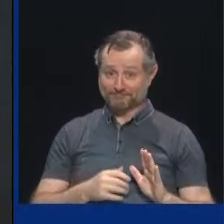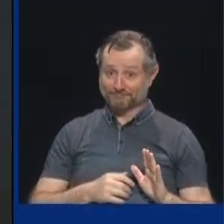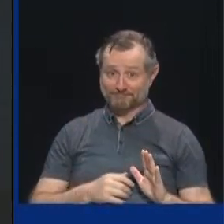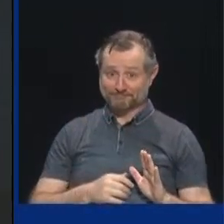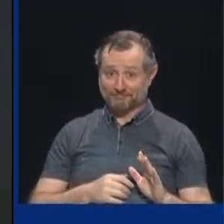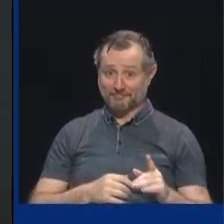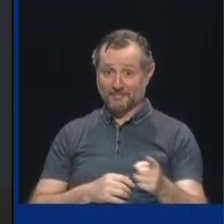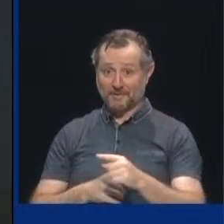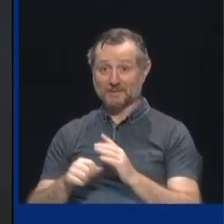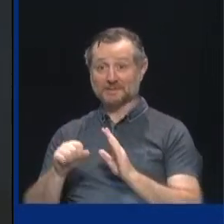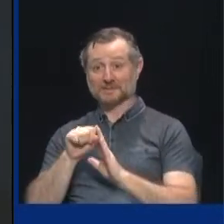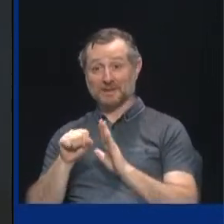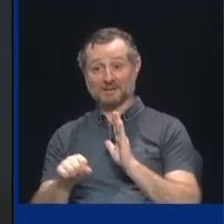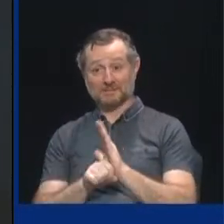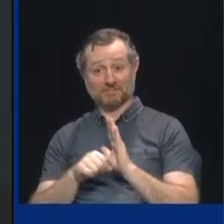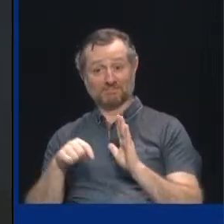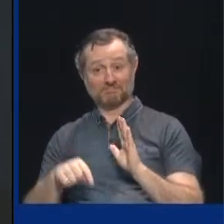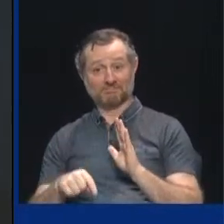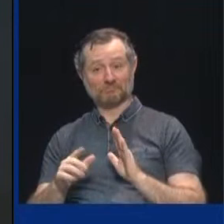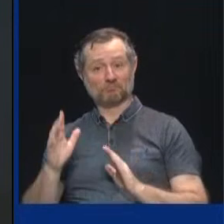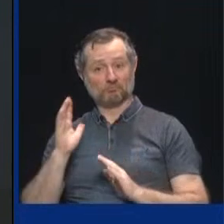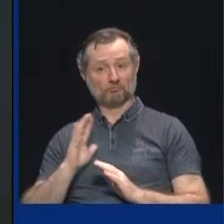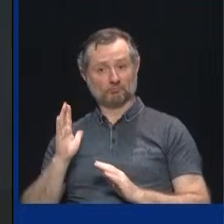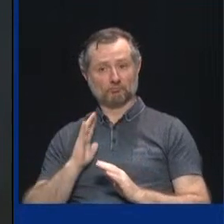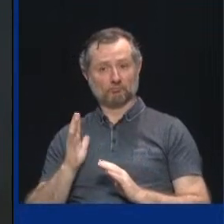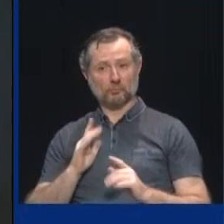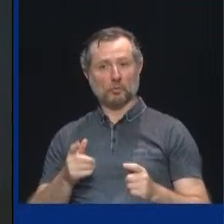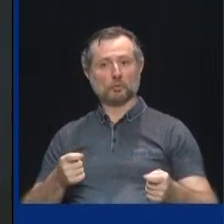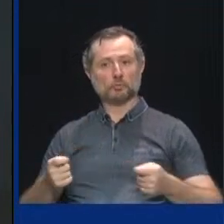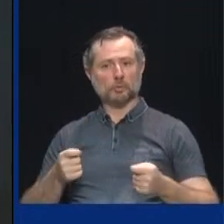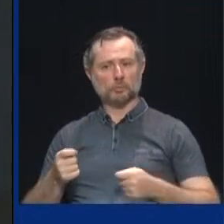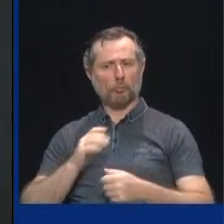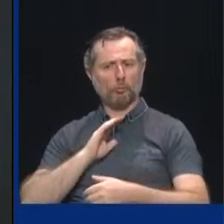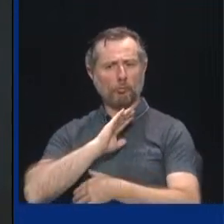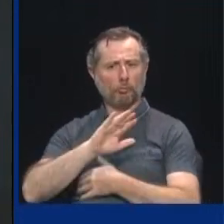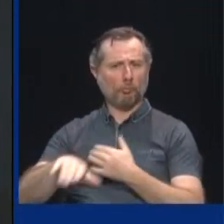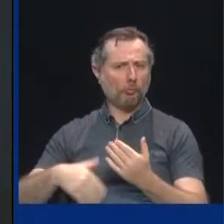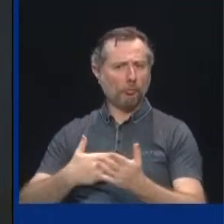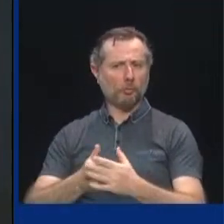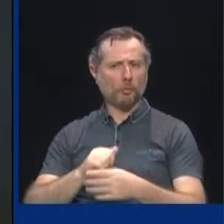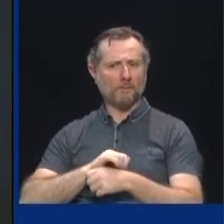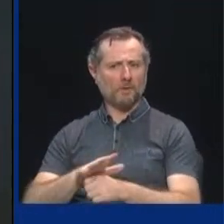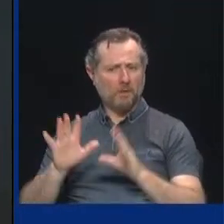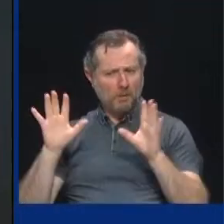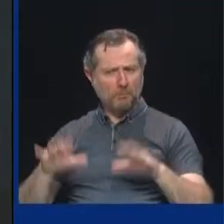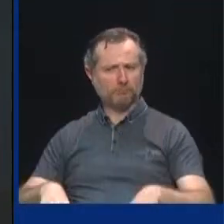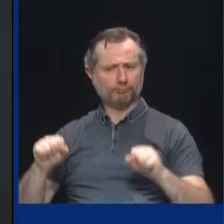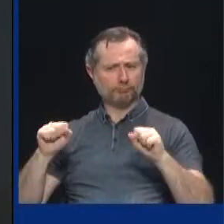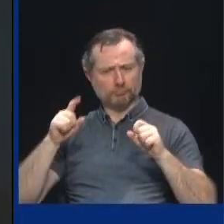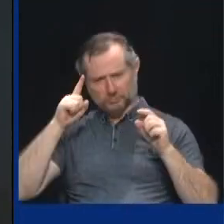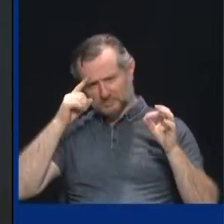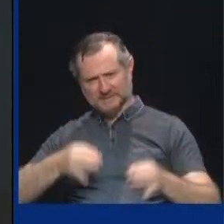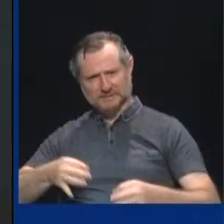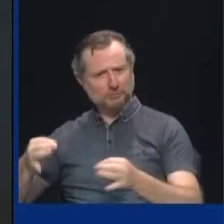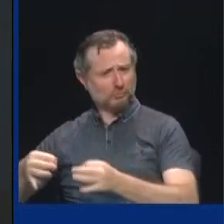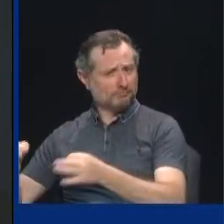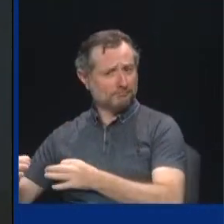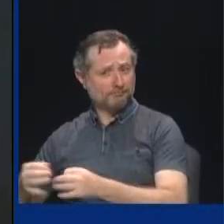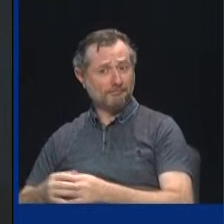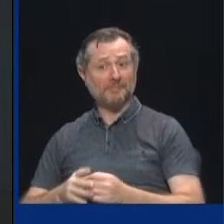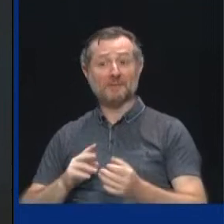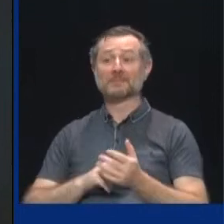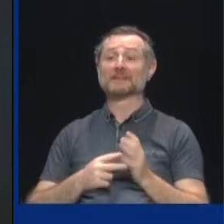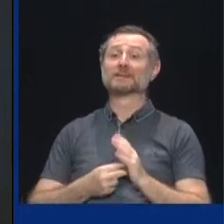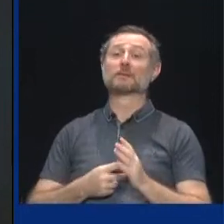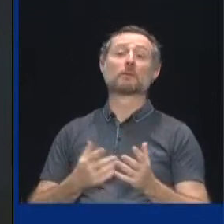state was in charge of all COVID decisions, and which meant